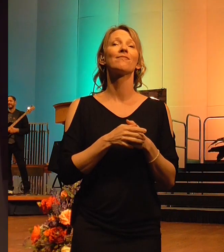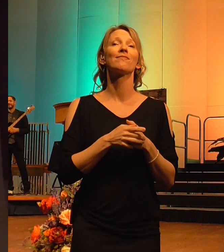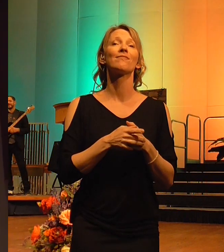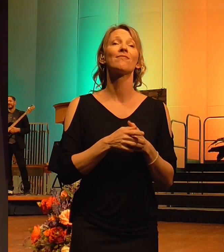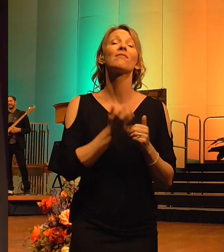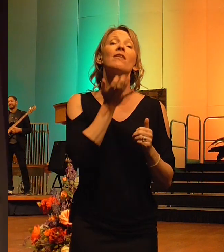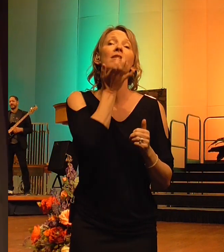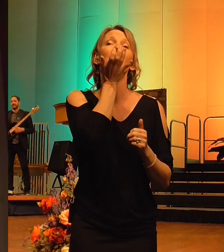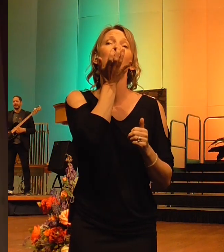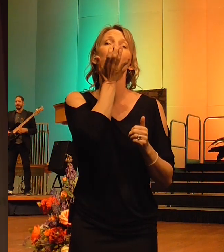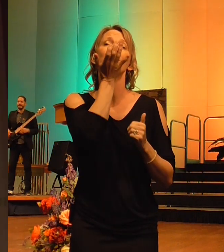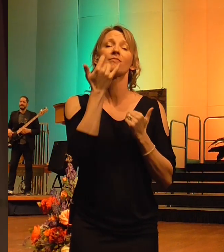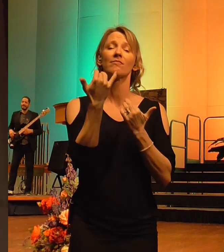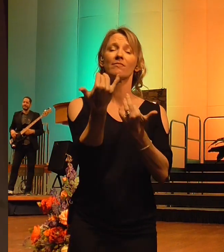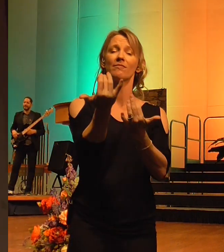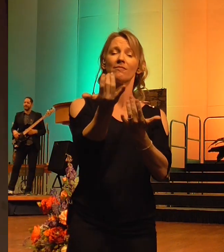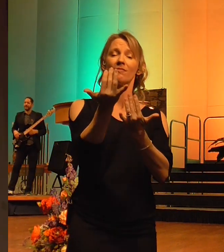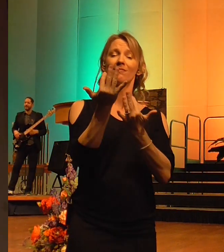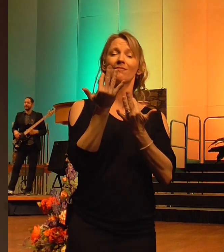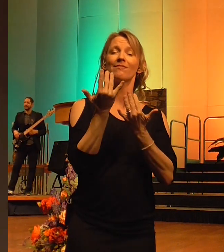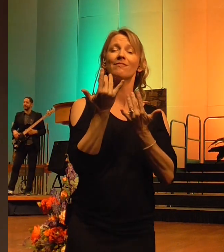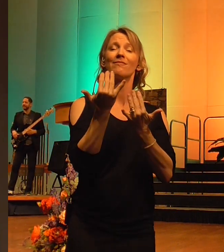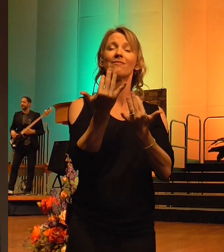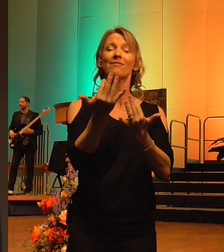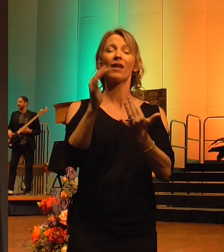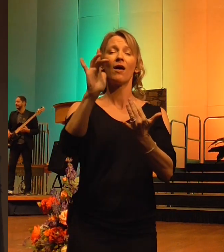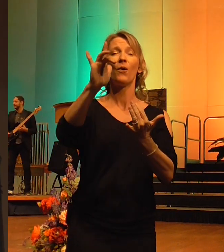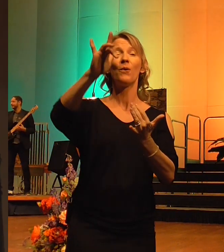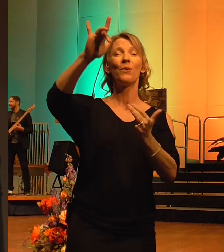There's a bright golden haze on the